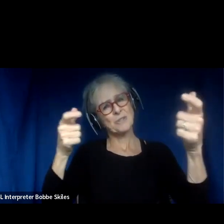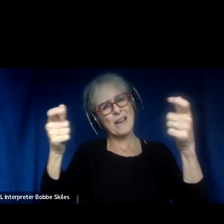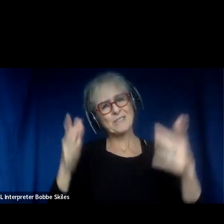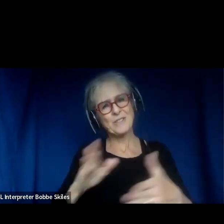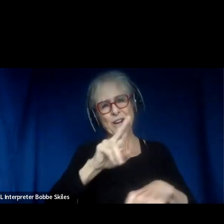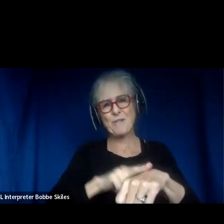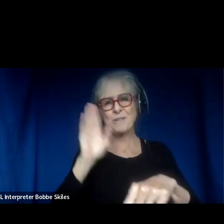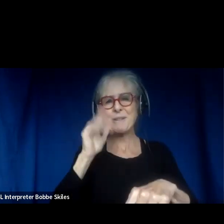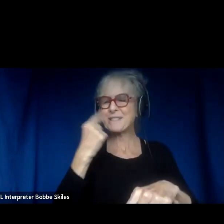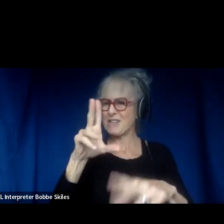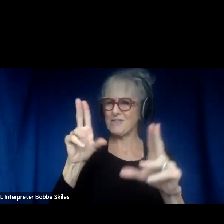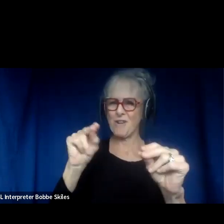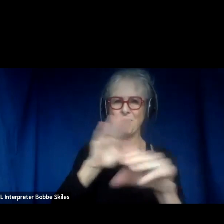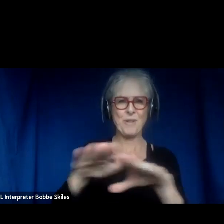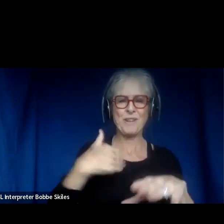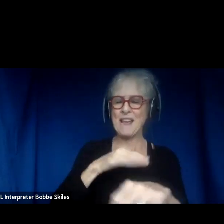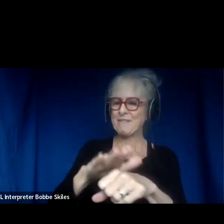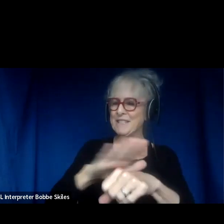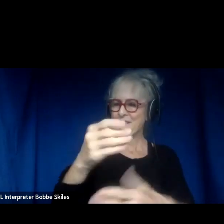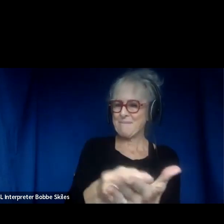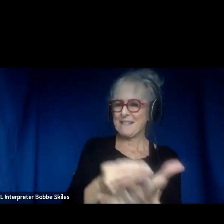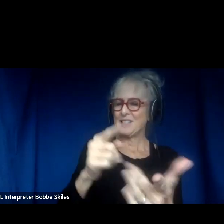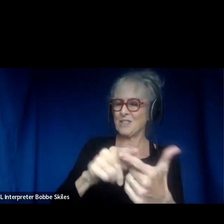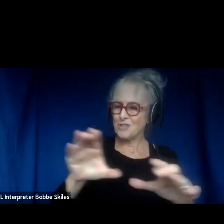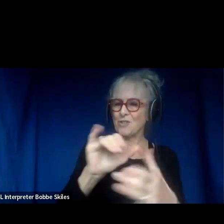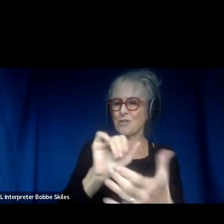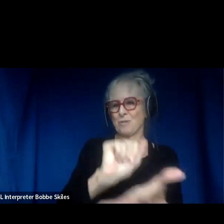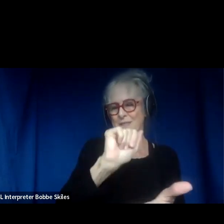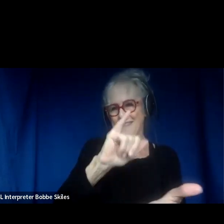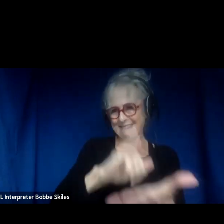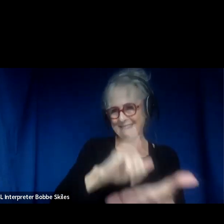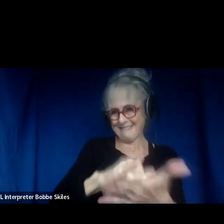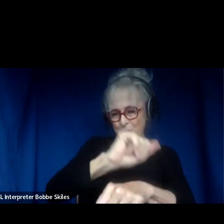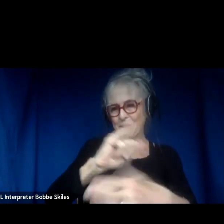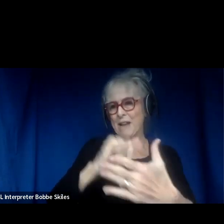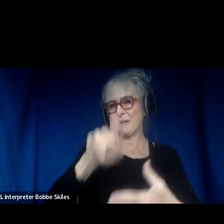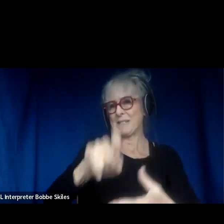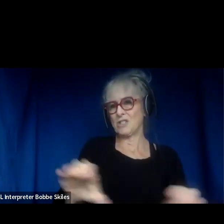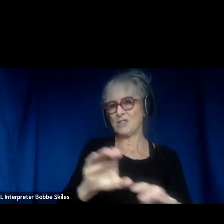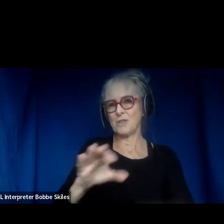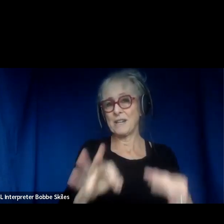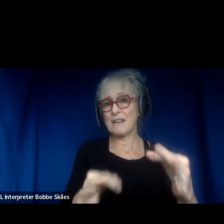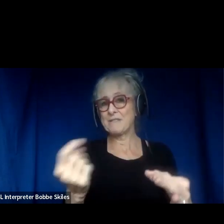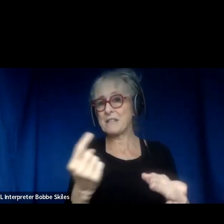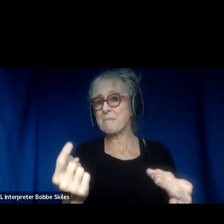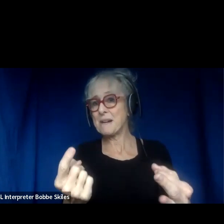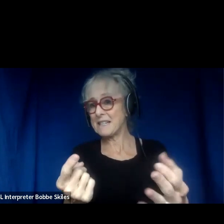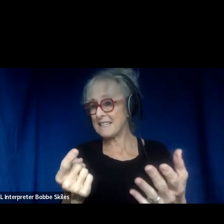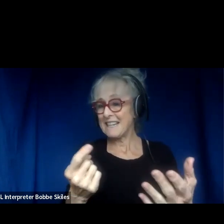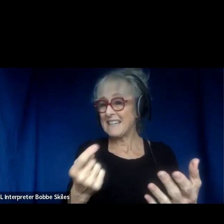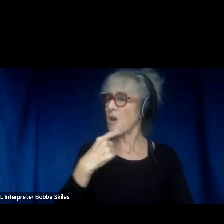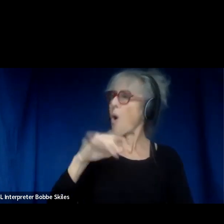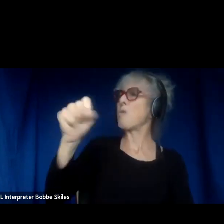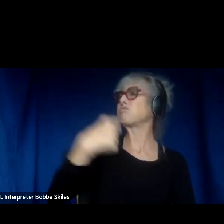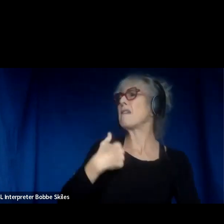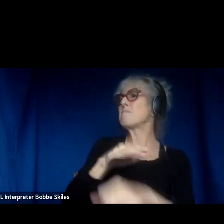don't have enough resources to do the work we need to do. I would love to meet, if you've ever posed that question and someone said, oh, I have plenty, we're good. I would love